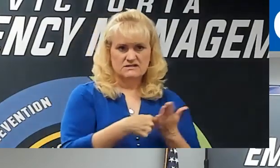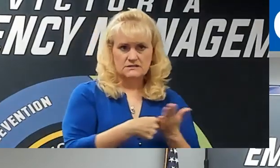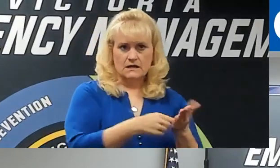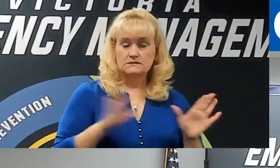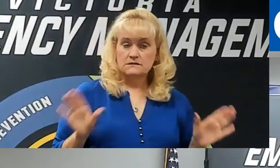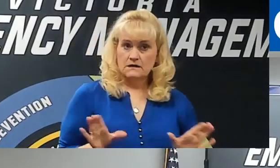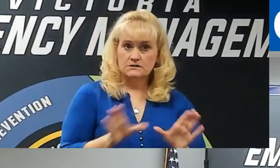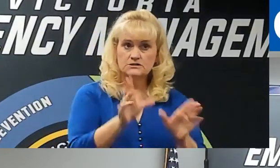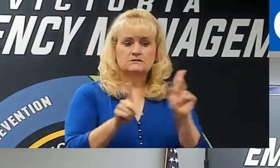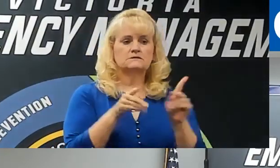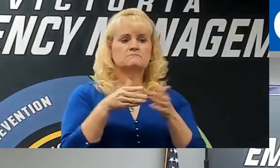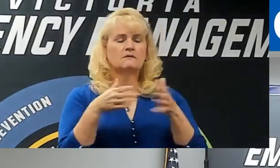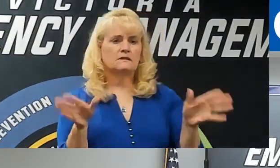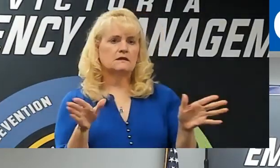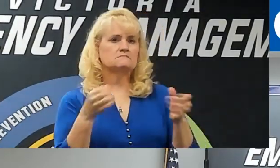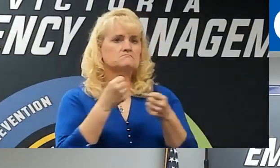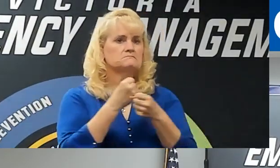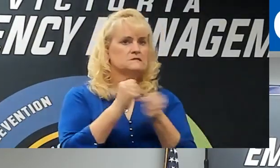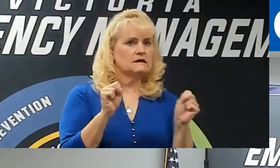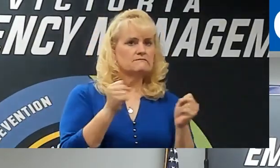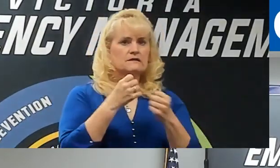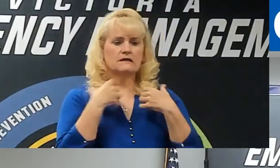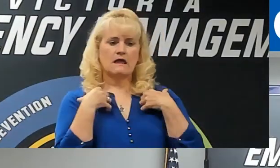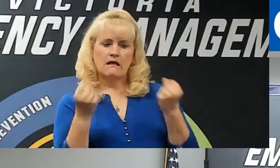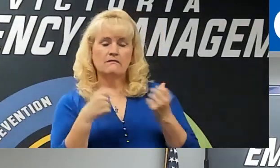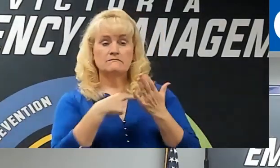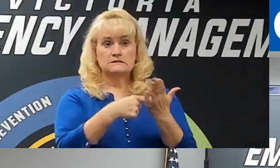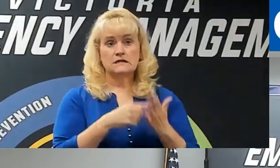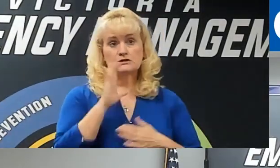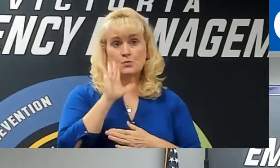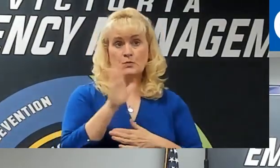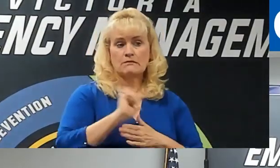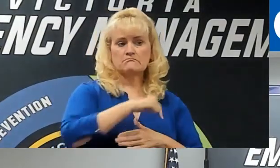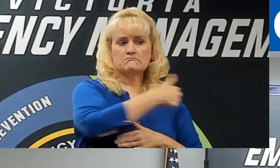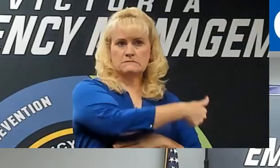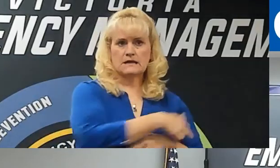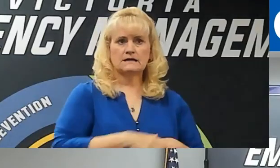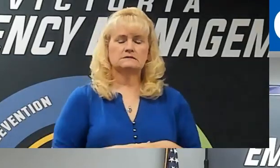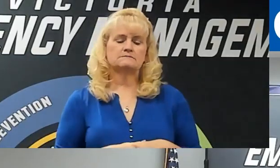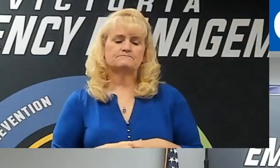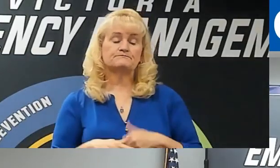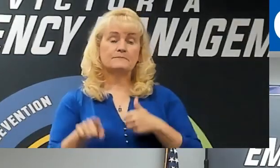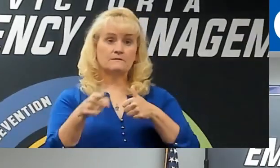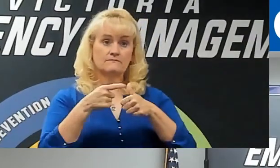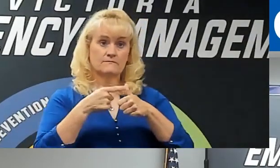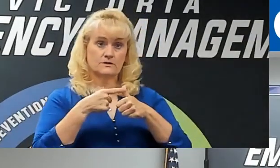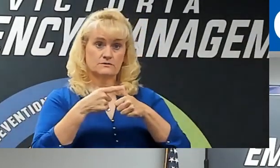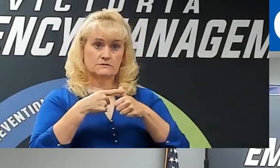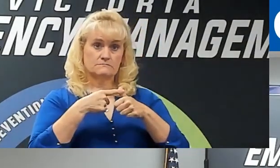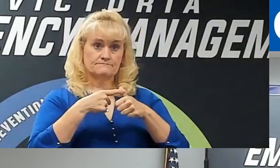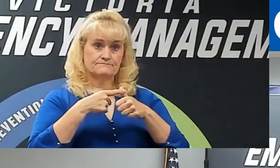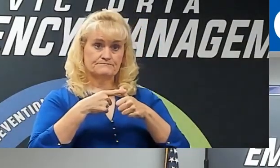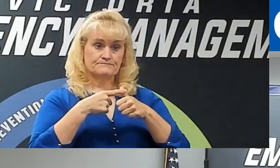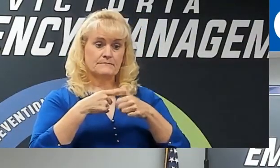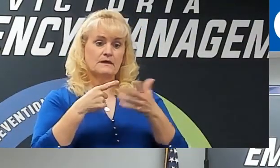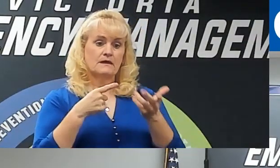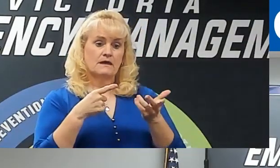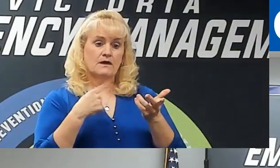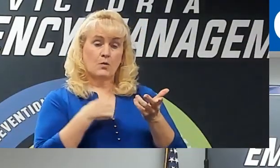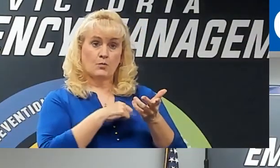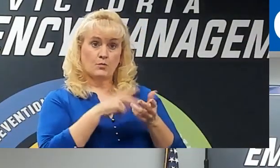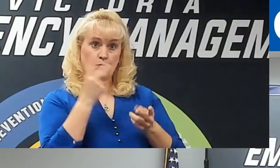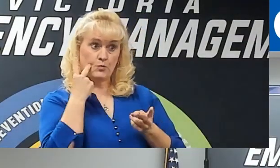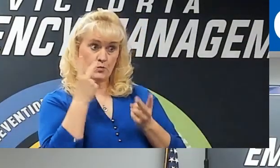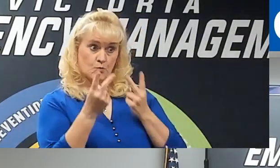can be taken here momentarily. But I wanted to speak to some of the specific trends we've seen